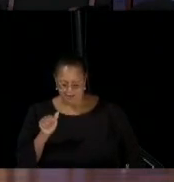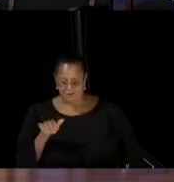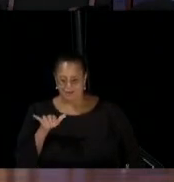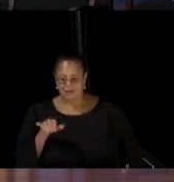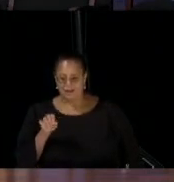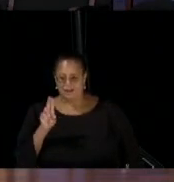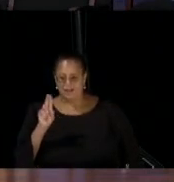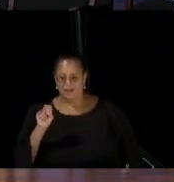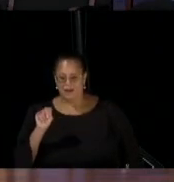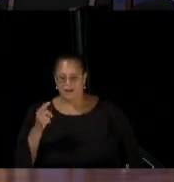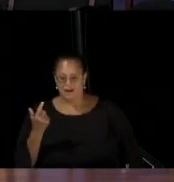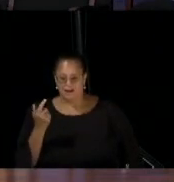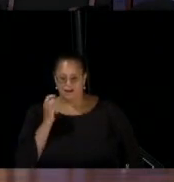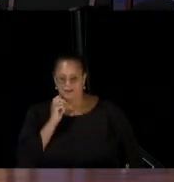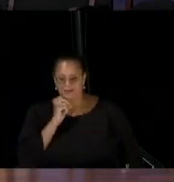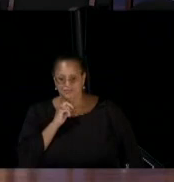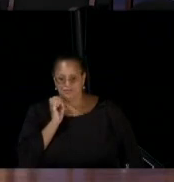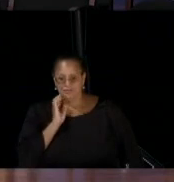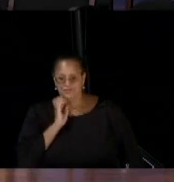Young.